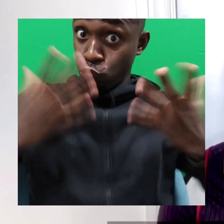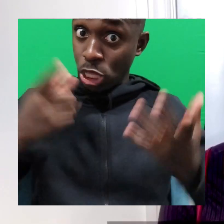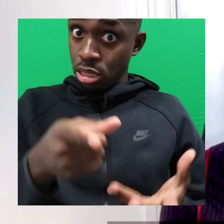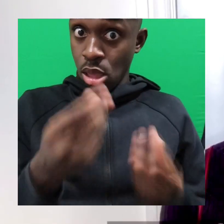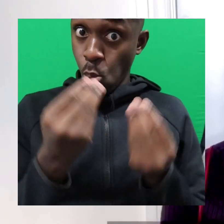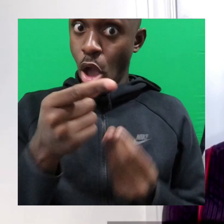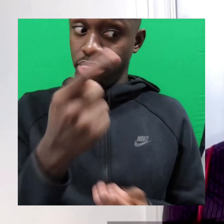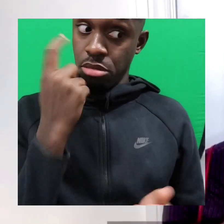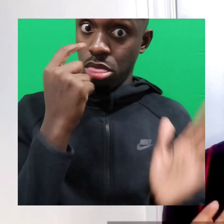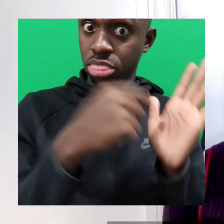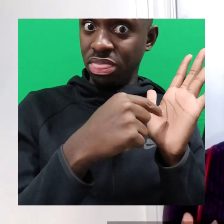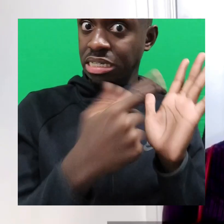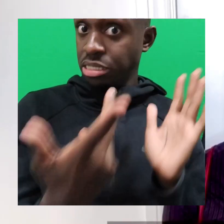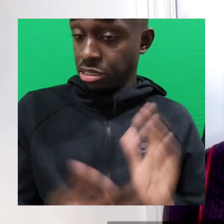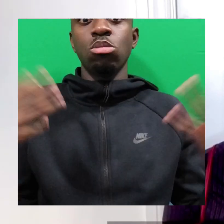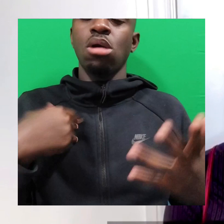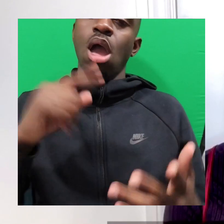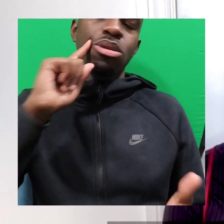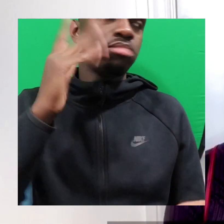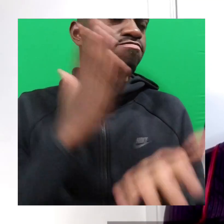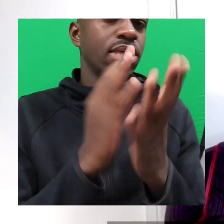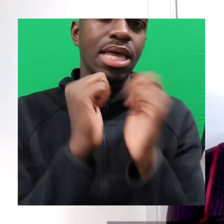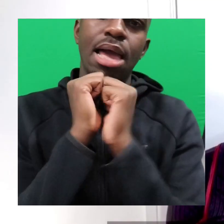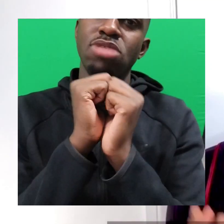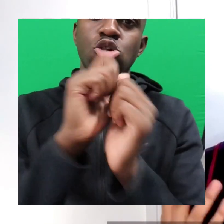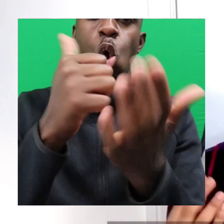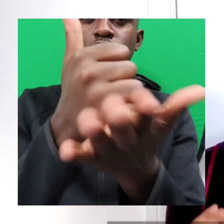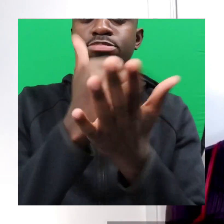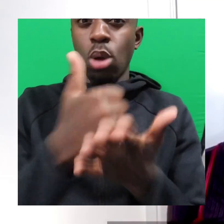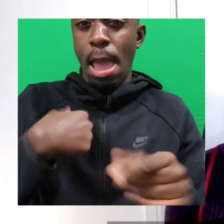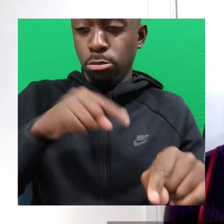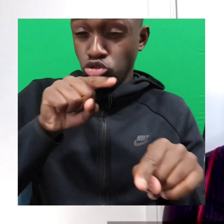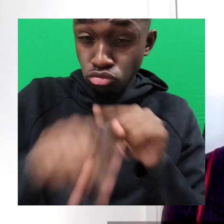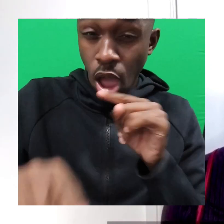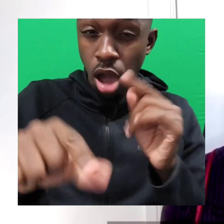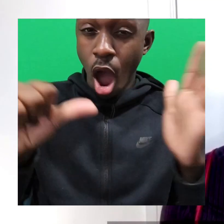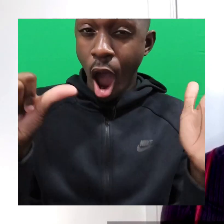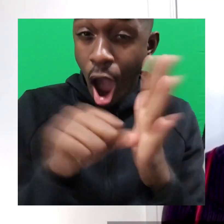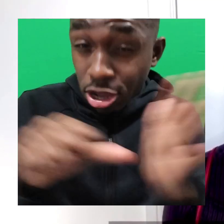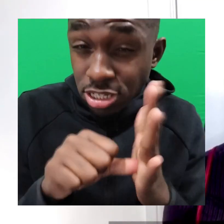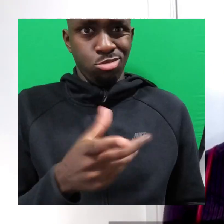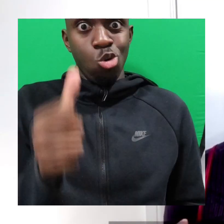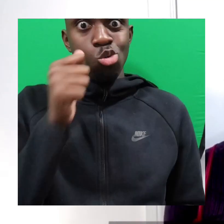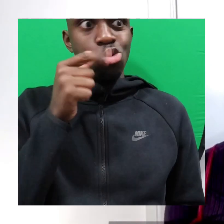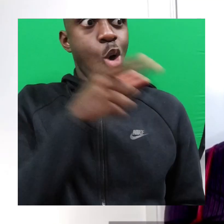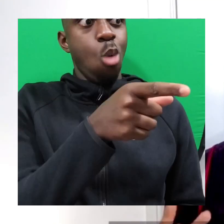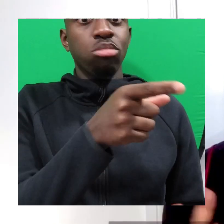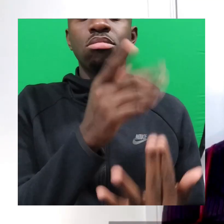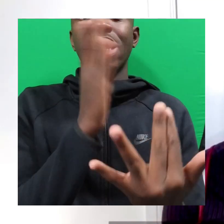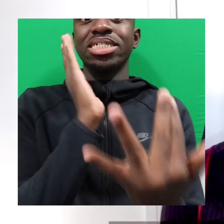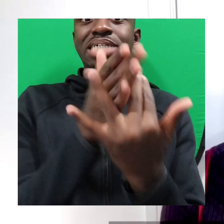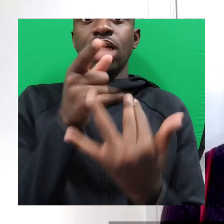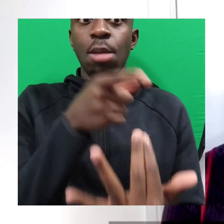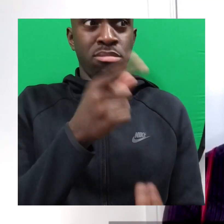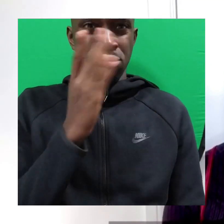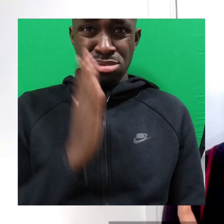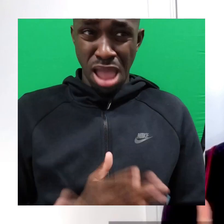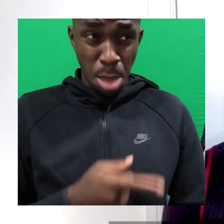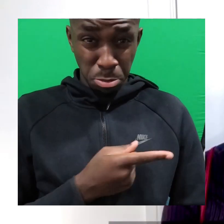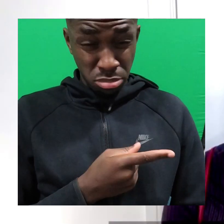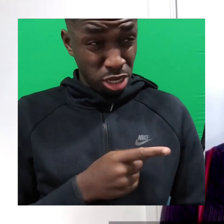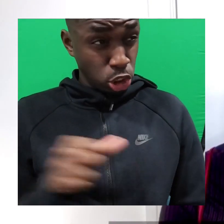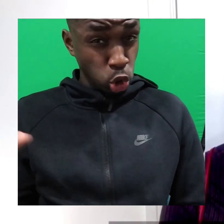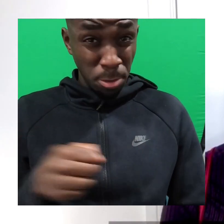possible because I feel like that should be the standard, but my resources are very limited. I literally film on my phone,